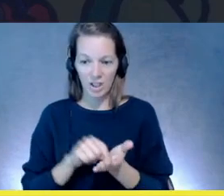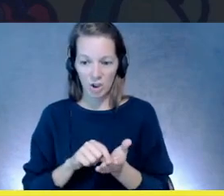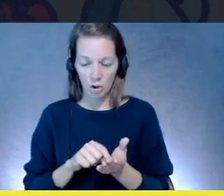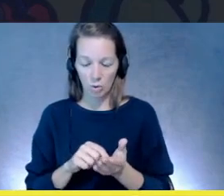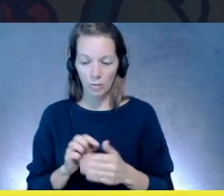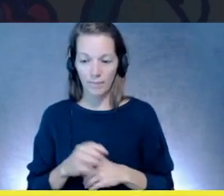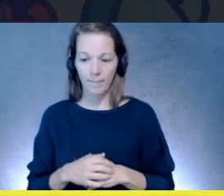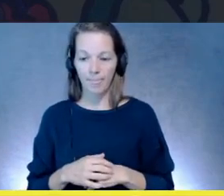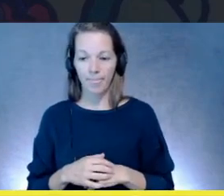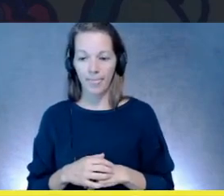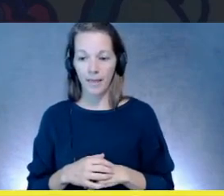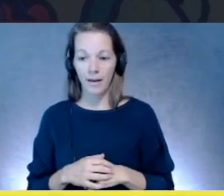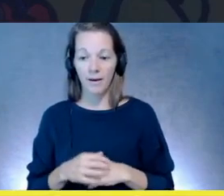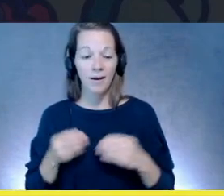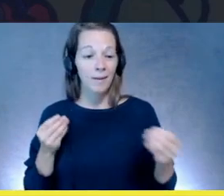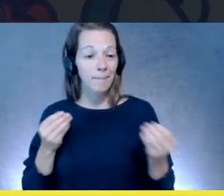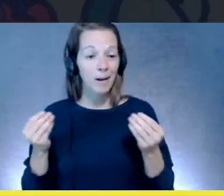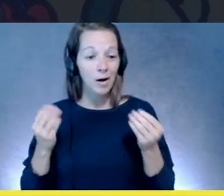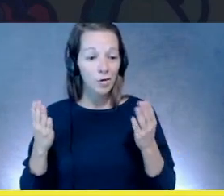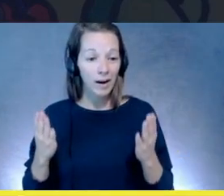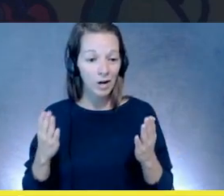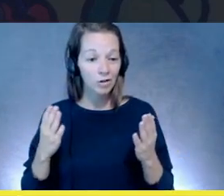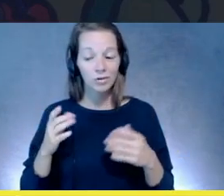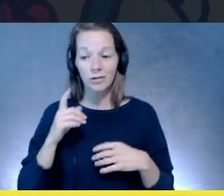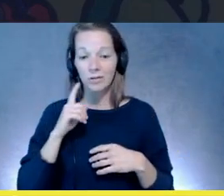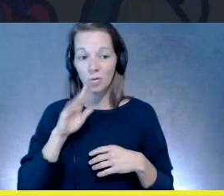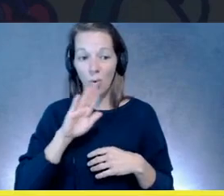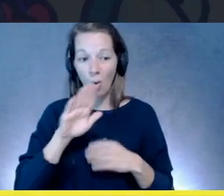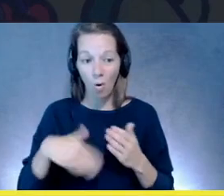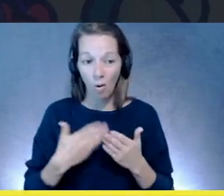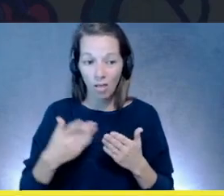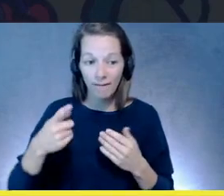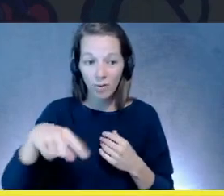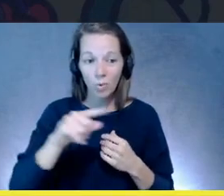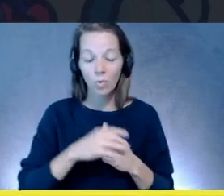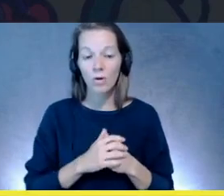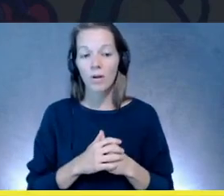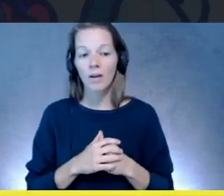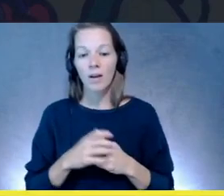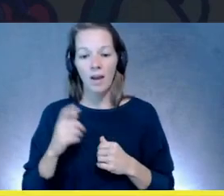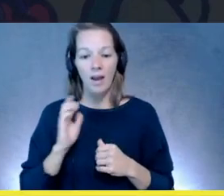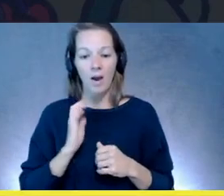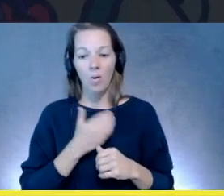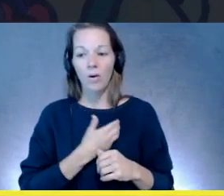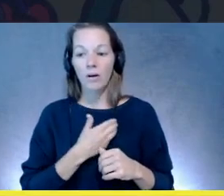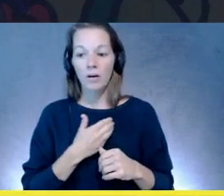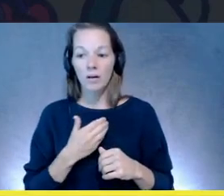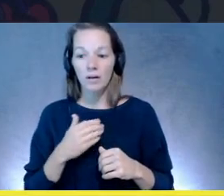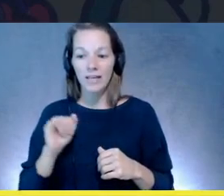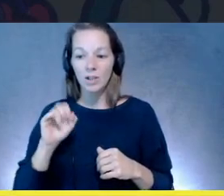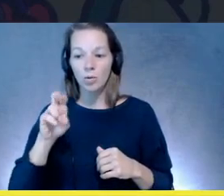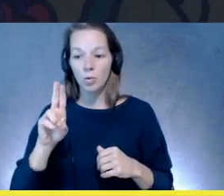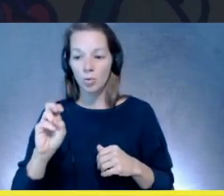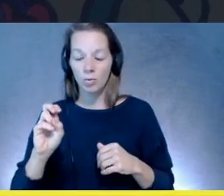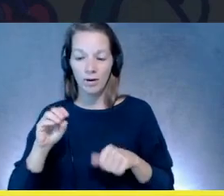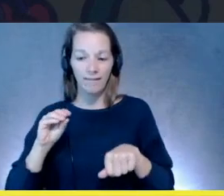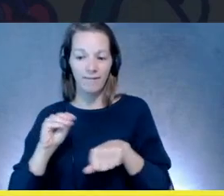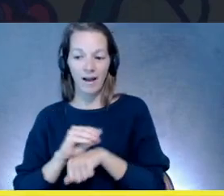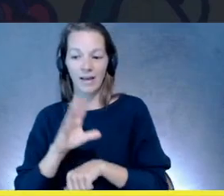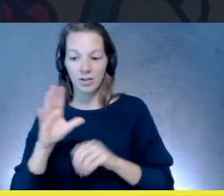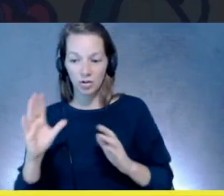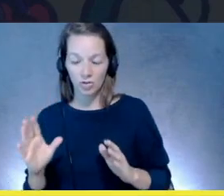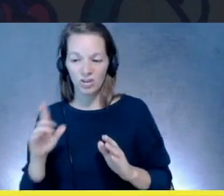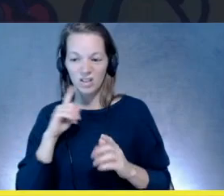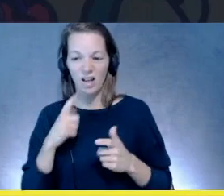Our moderators to all of you, and our issue advisors of the larger team at Health Affairs making